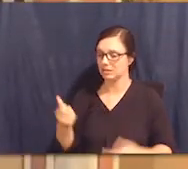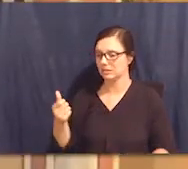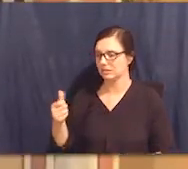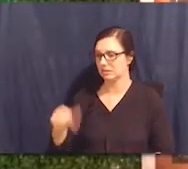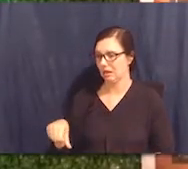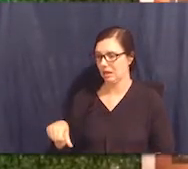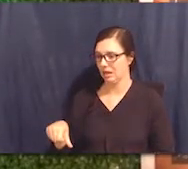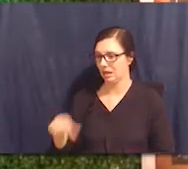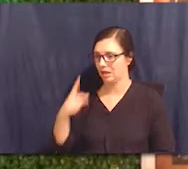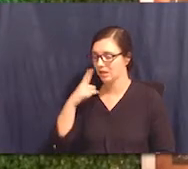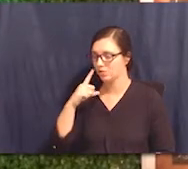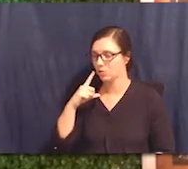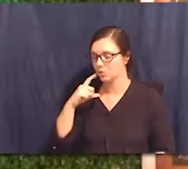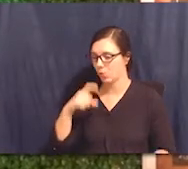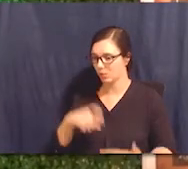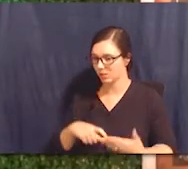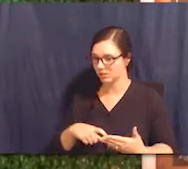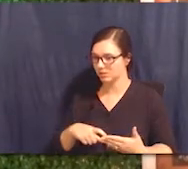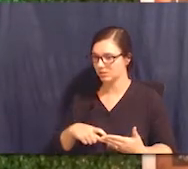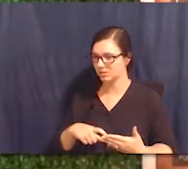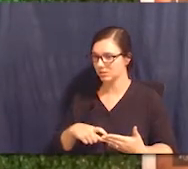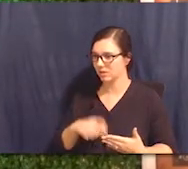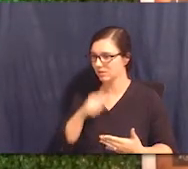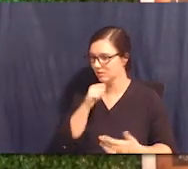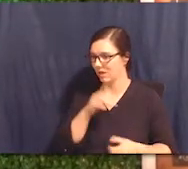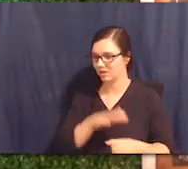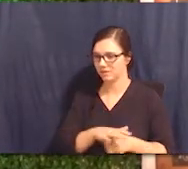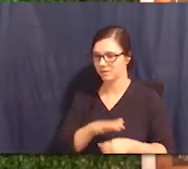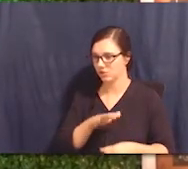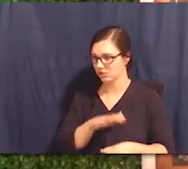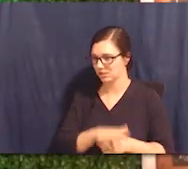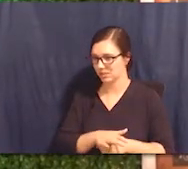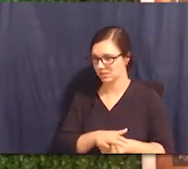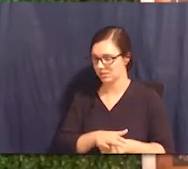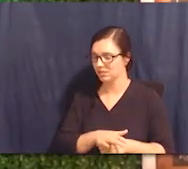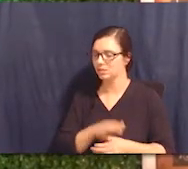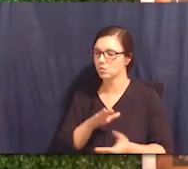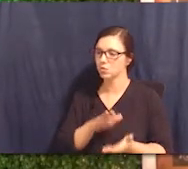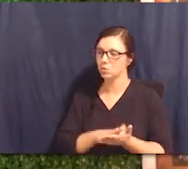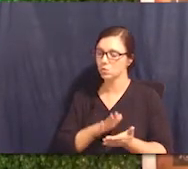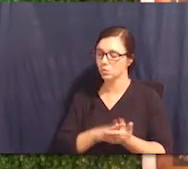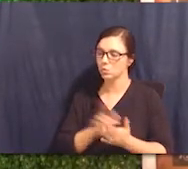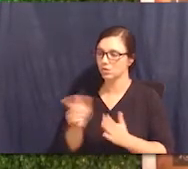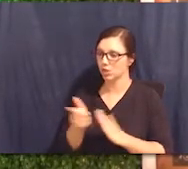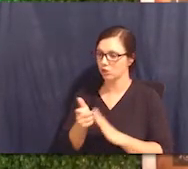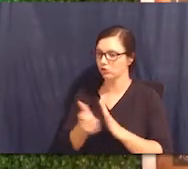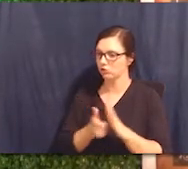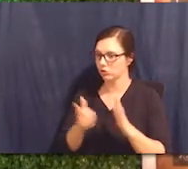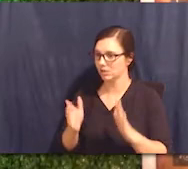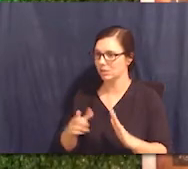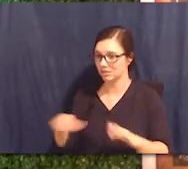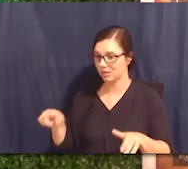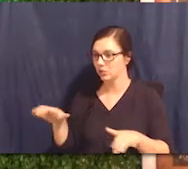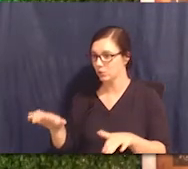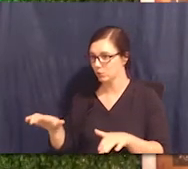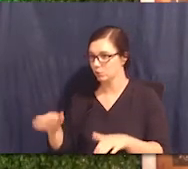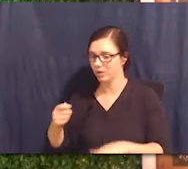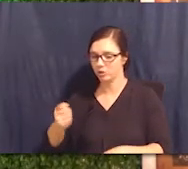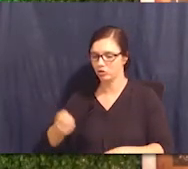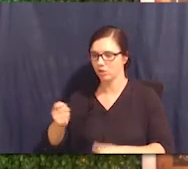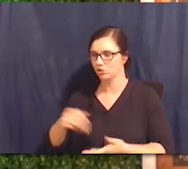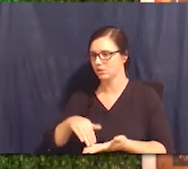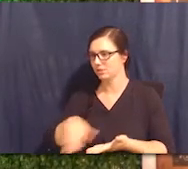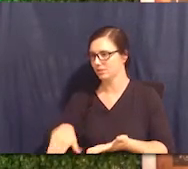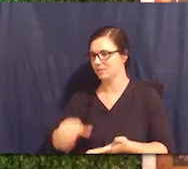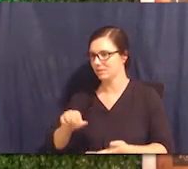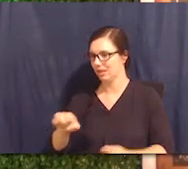denied for notices of insufficiency that the school attorneys do, and then the judges